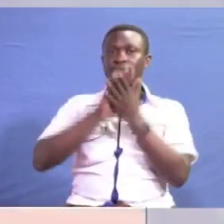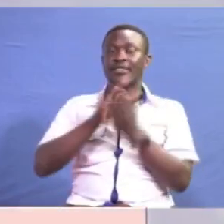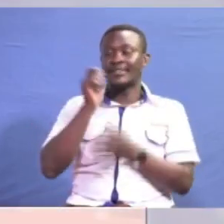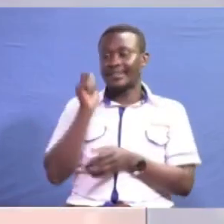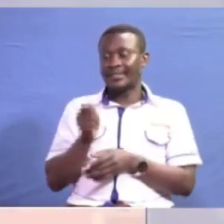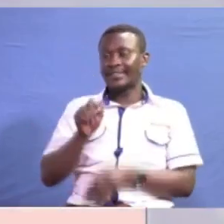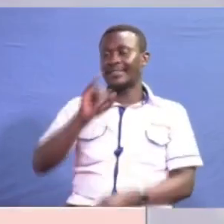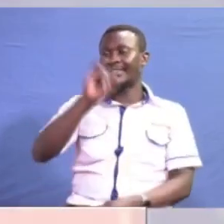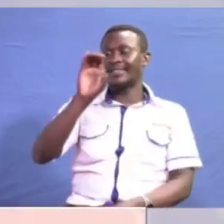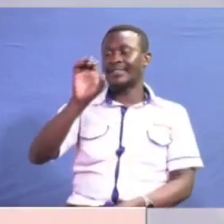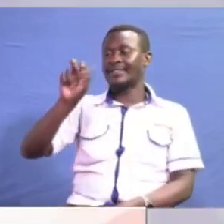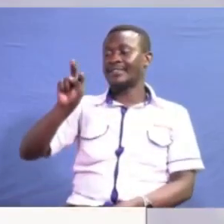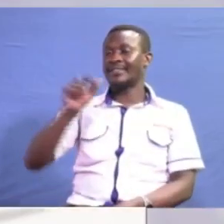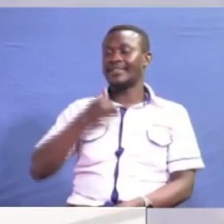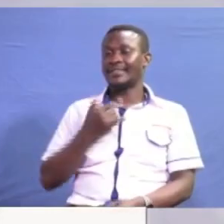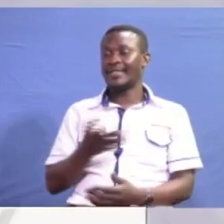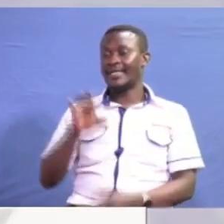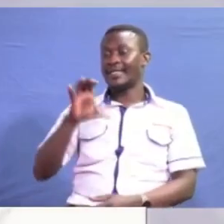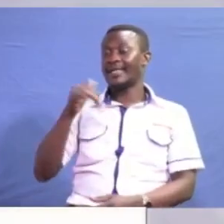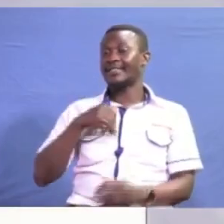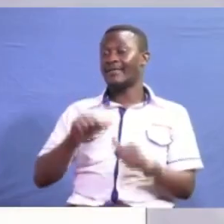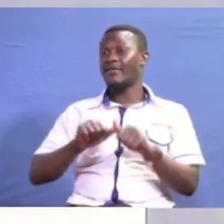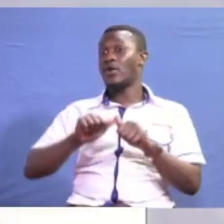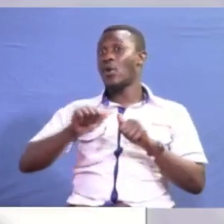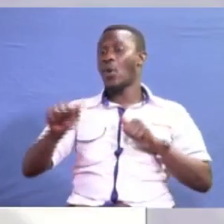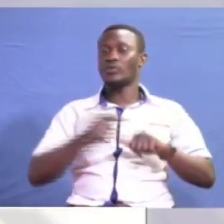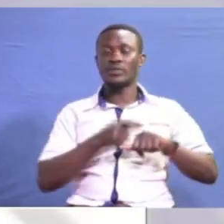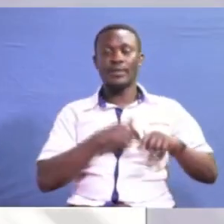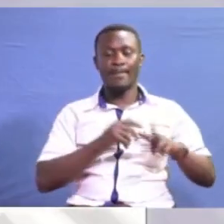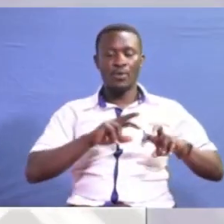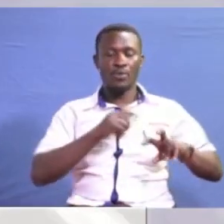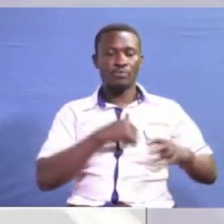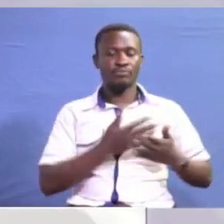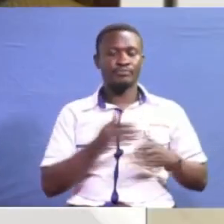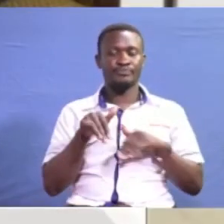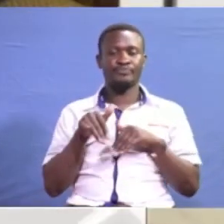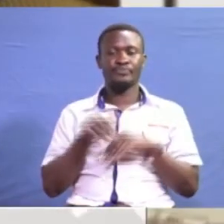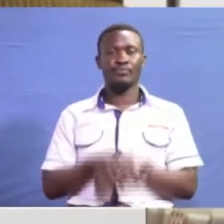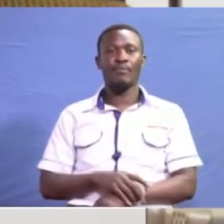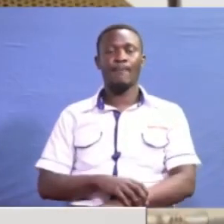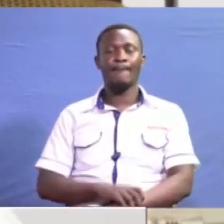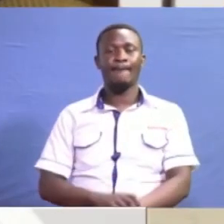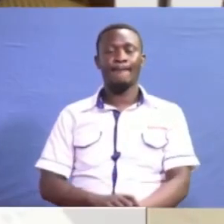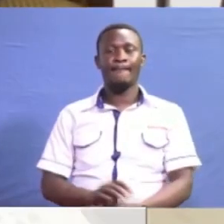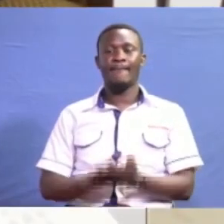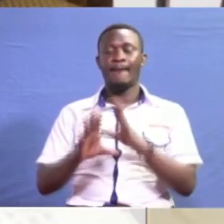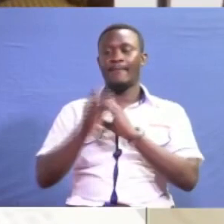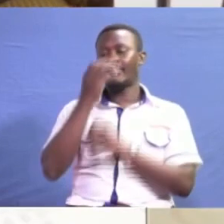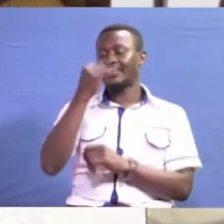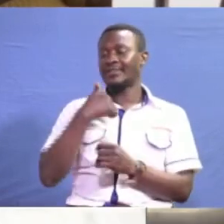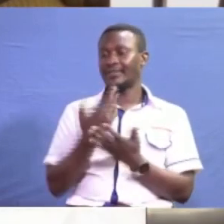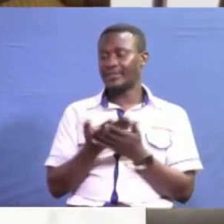Mwite noted that the case has been long overdue, citing delays. President William